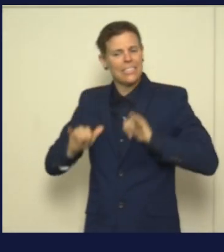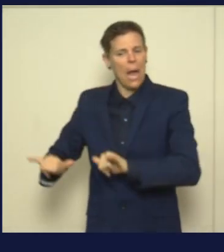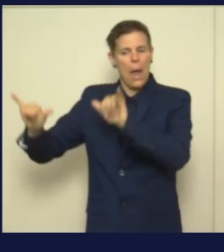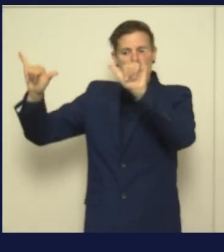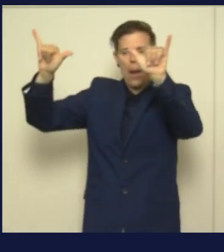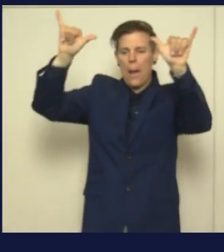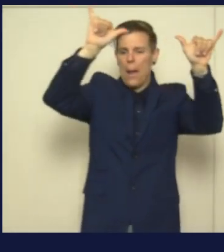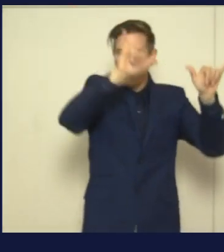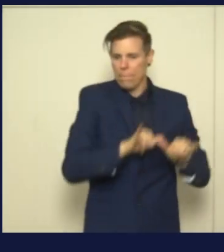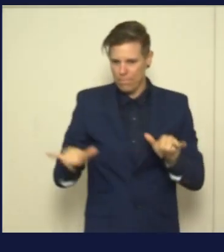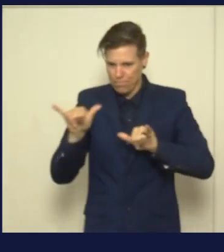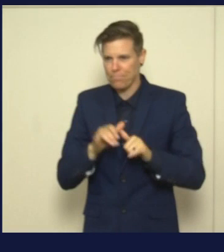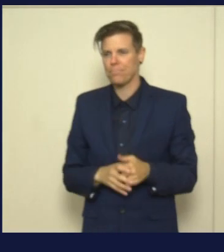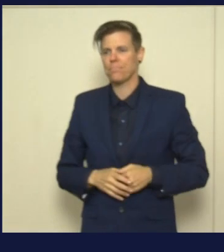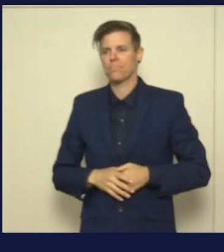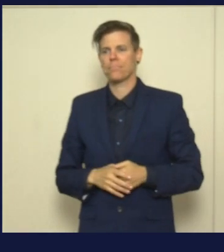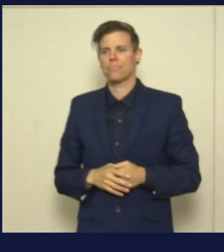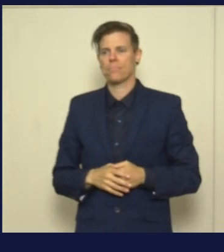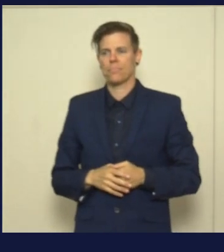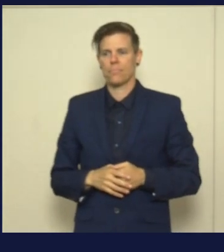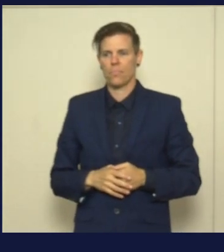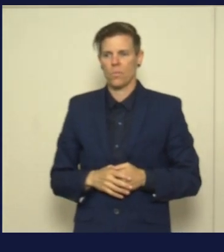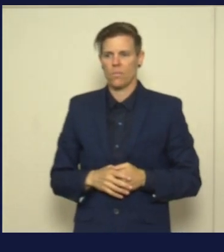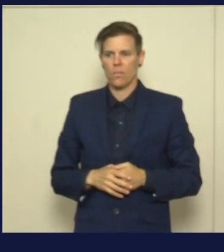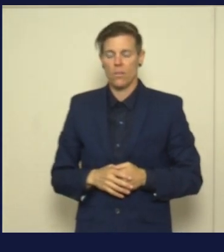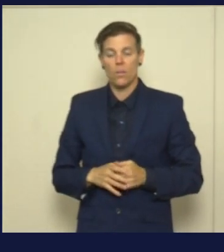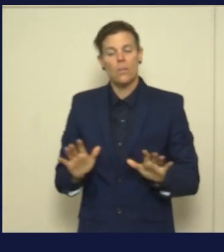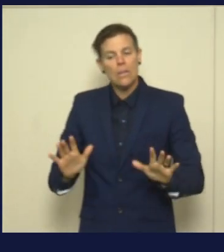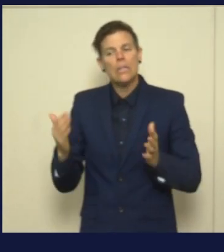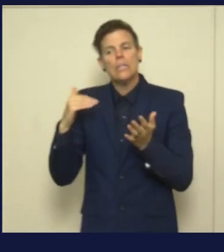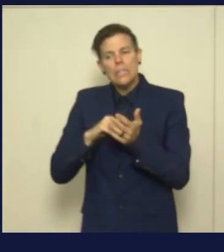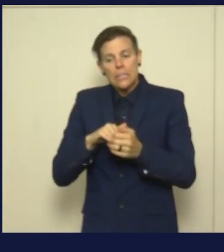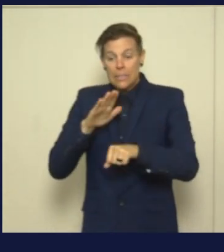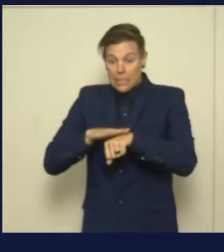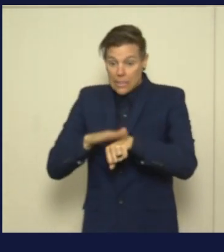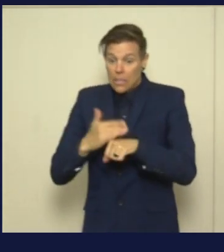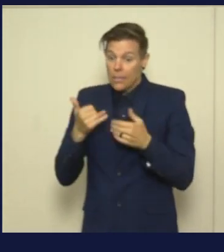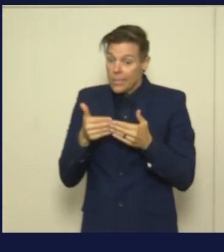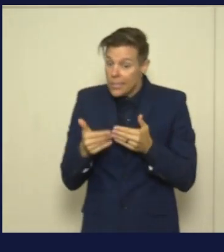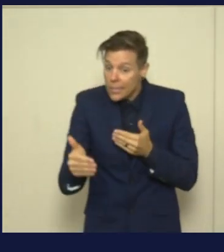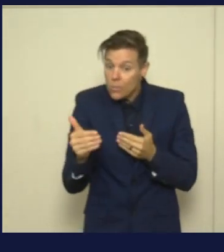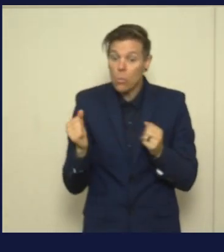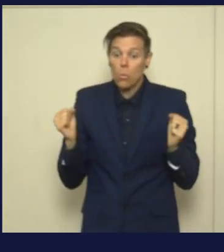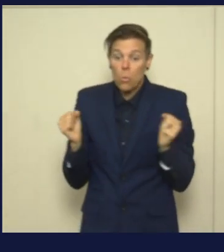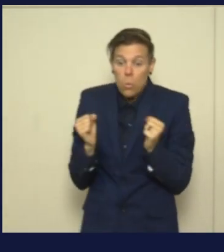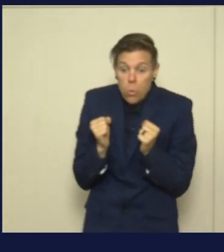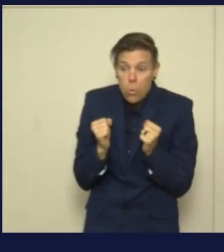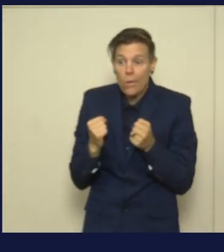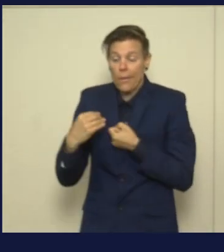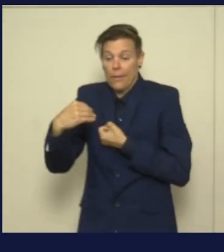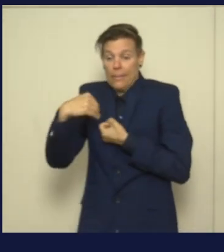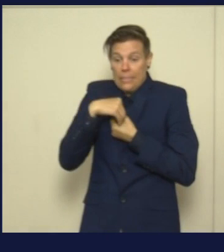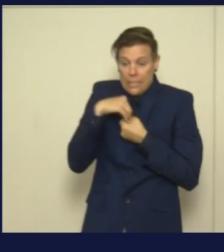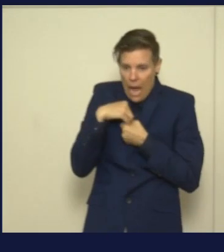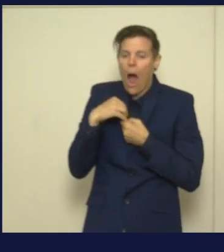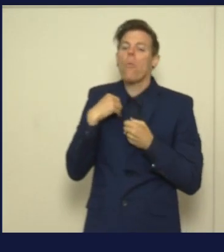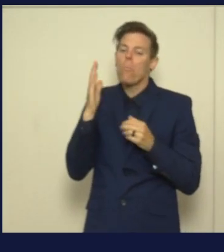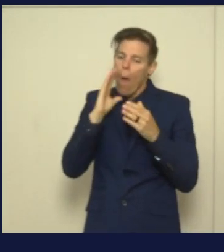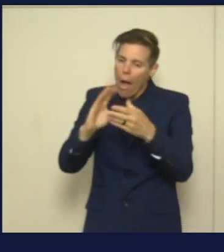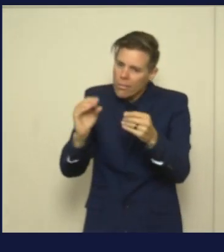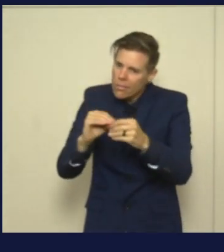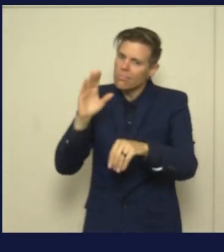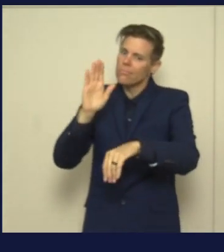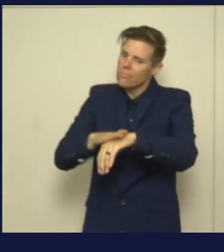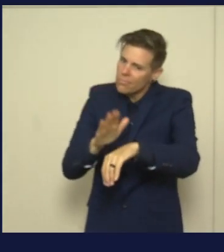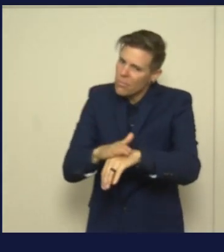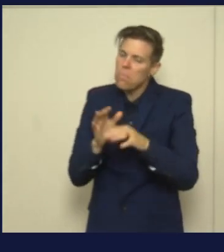We've been alerting you that the winter, so I'll just say it one more time, we're entering a new phase for COVID-19. So I need folks to double